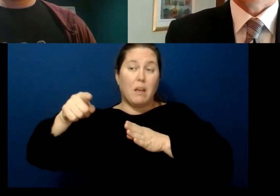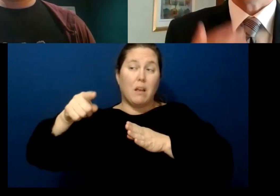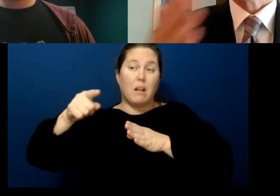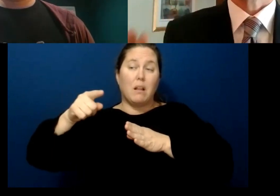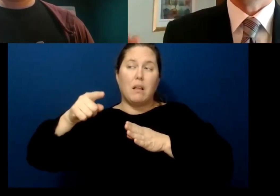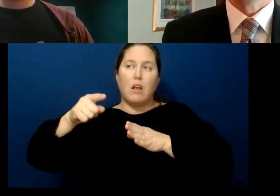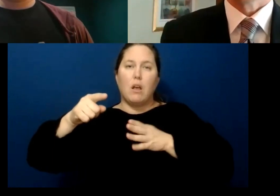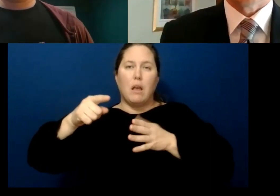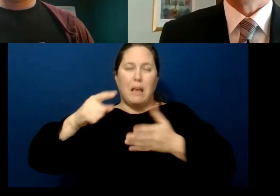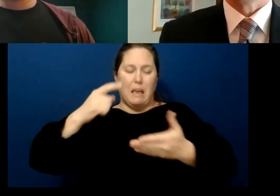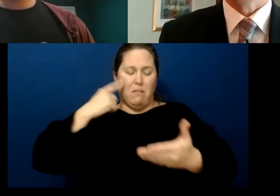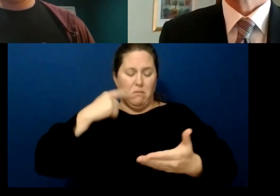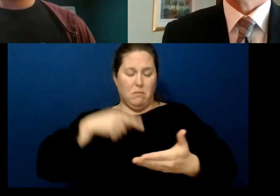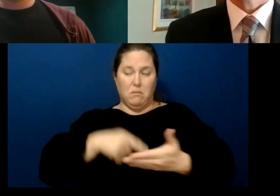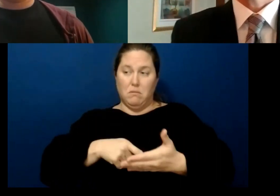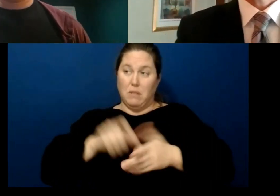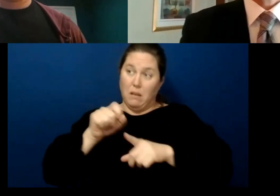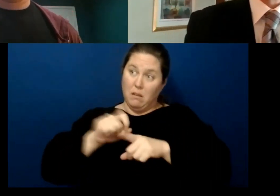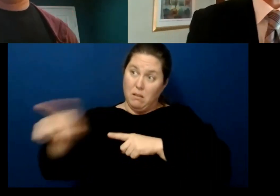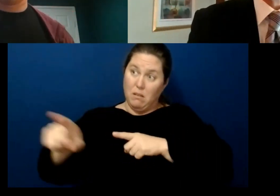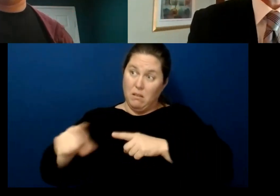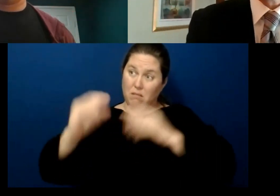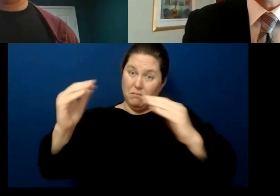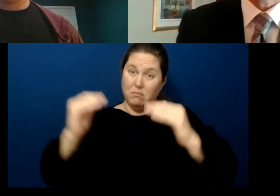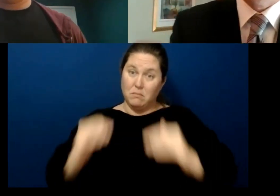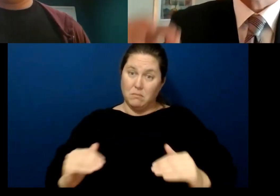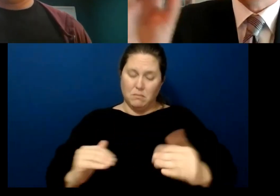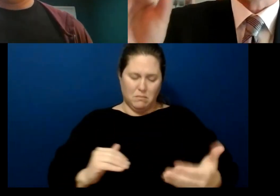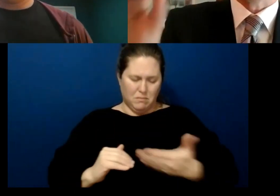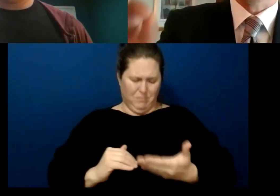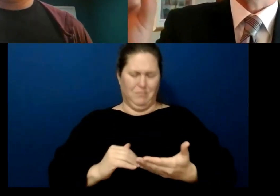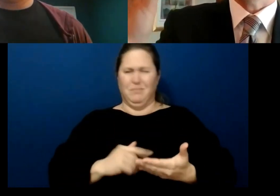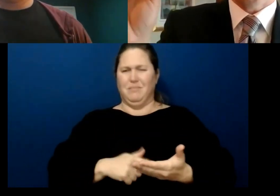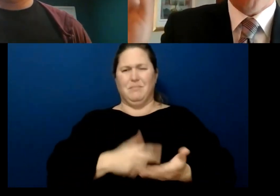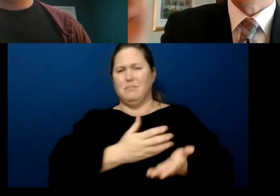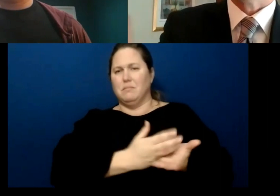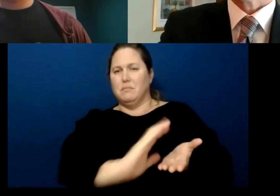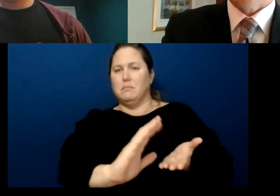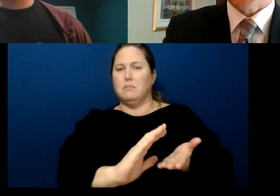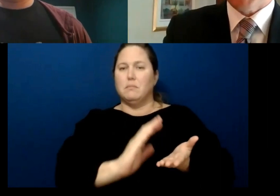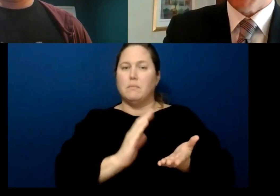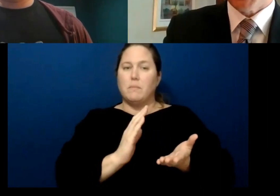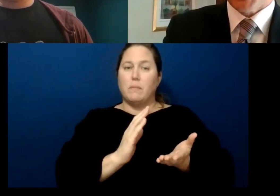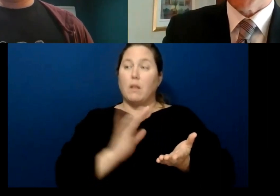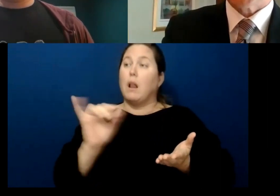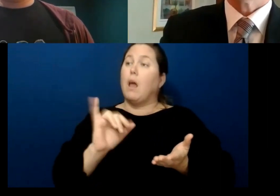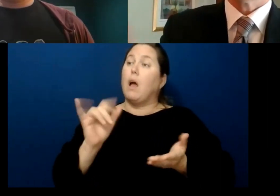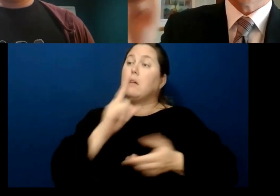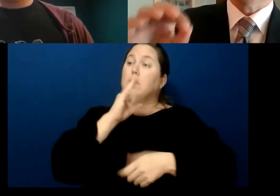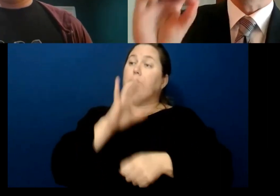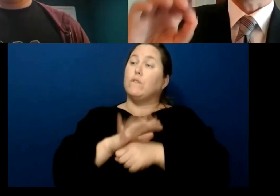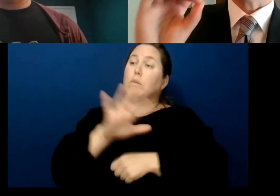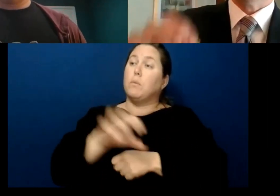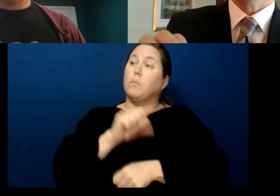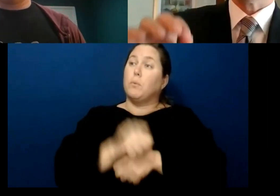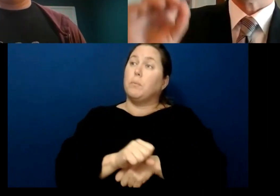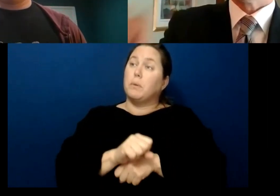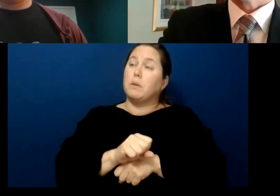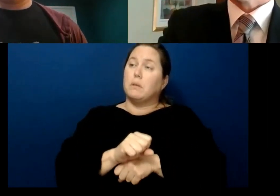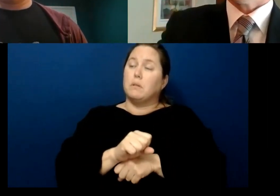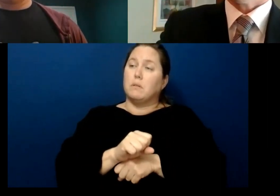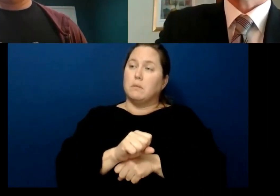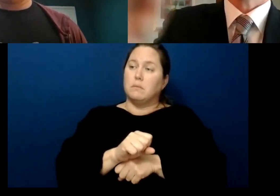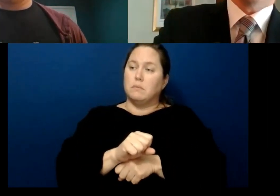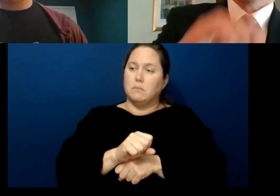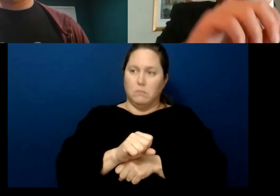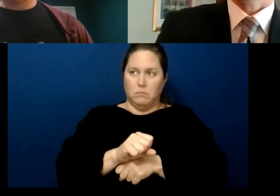like how you're communicating with them. So even something as little as confirming an appointment in a text message could be the difference